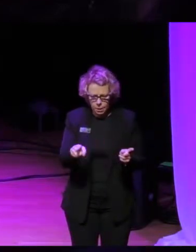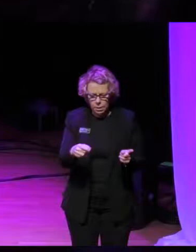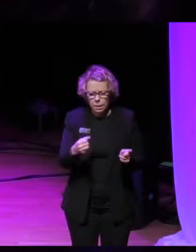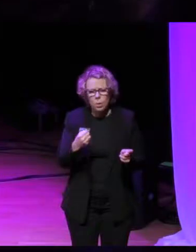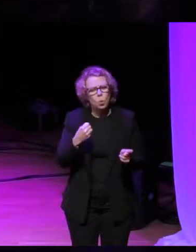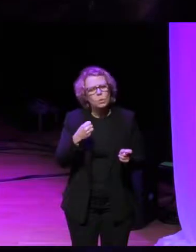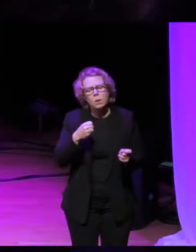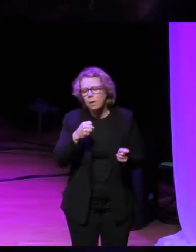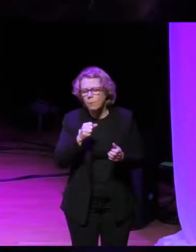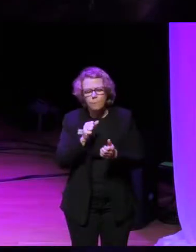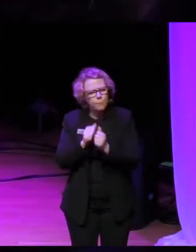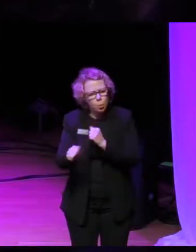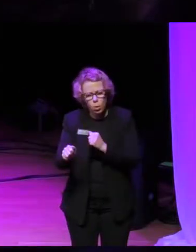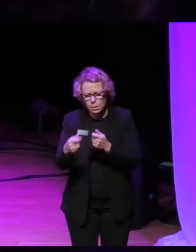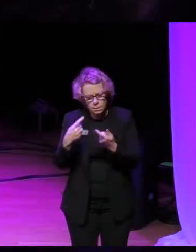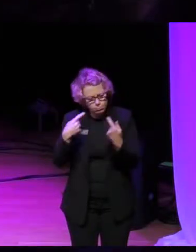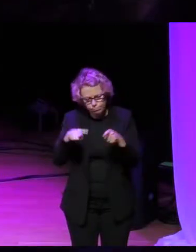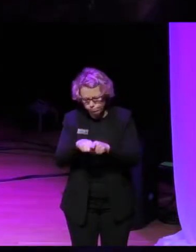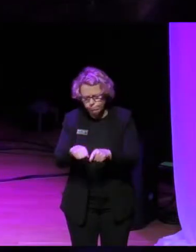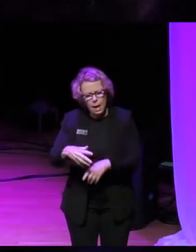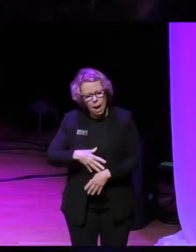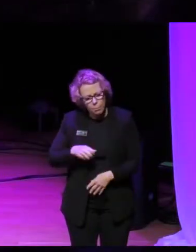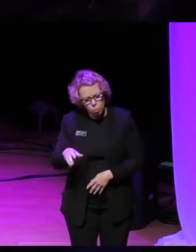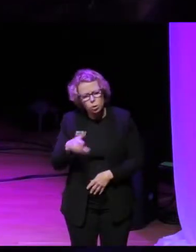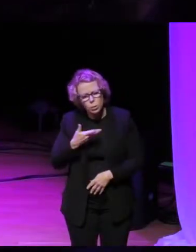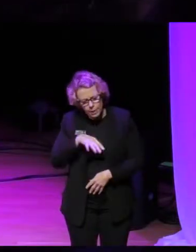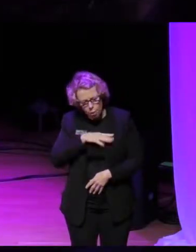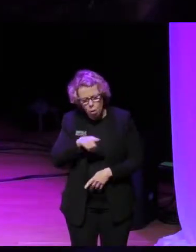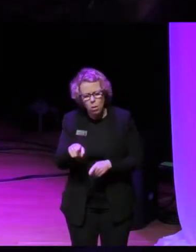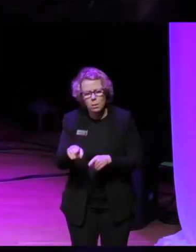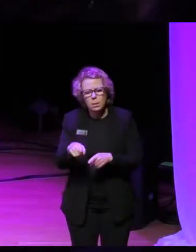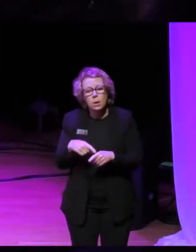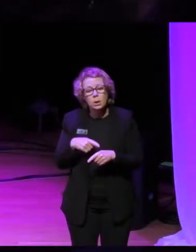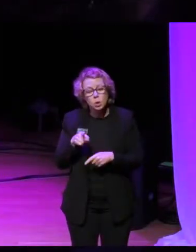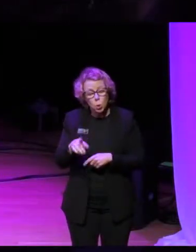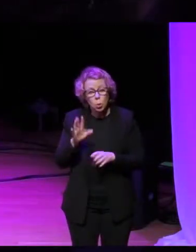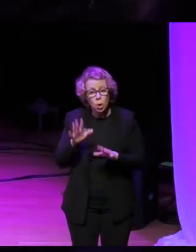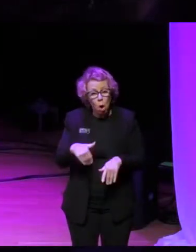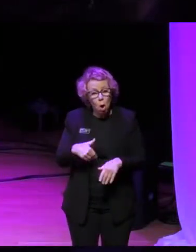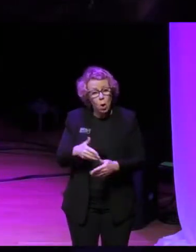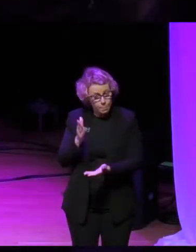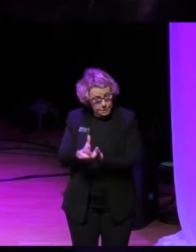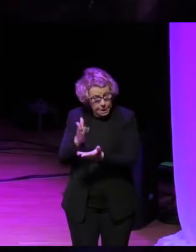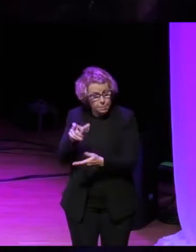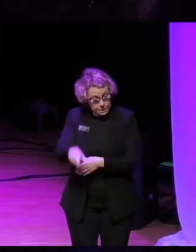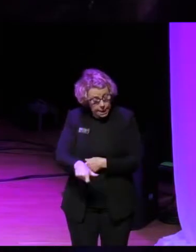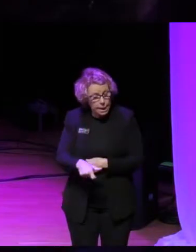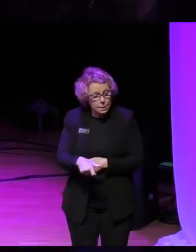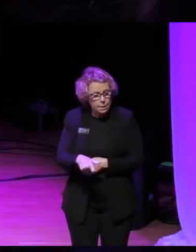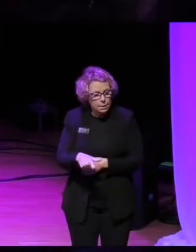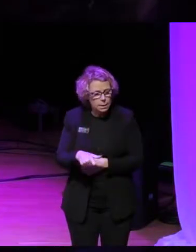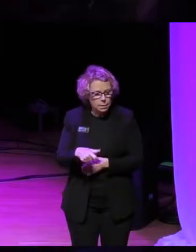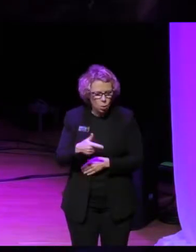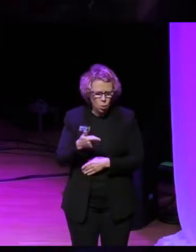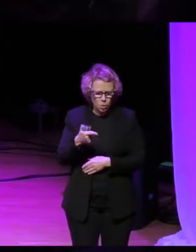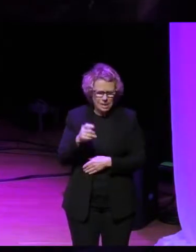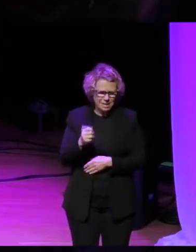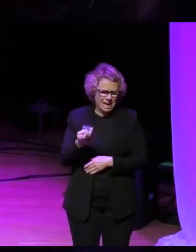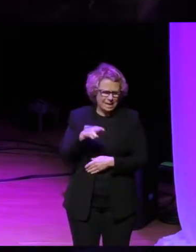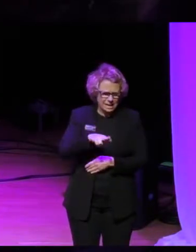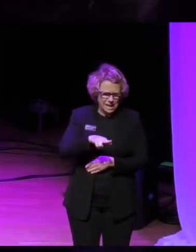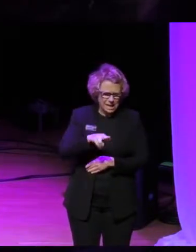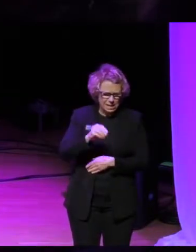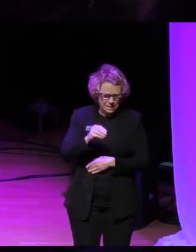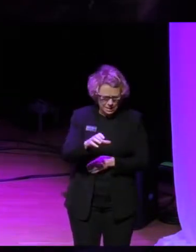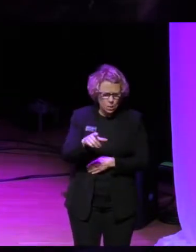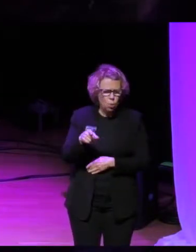she wanted. So she had, she had already made the decision, and under Texas law, where she was being